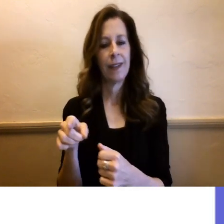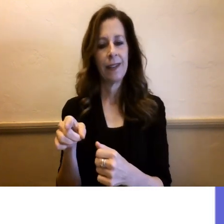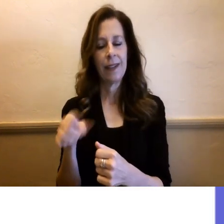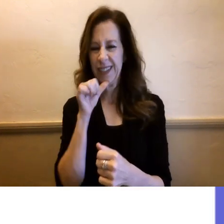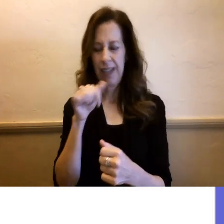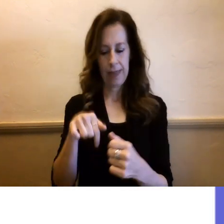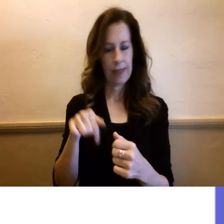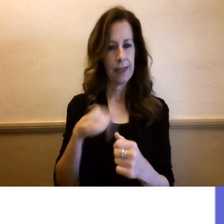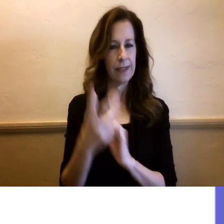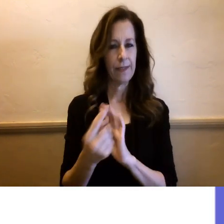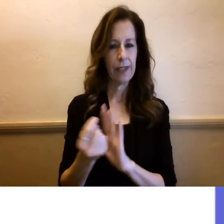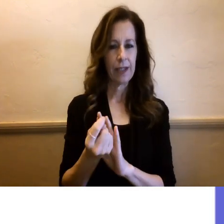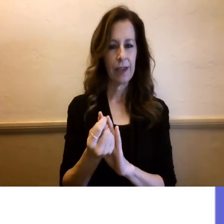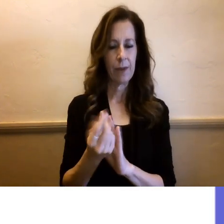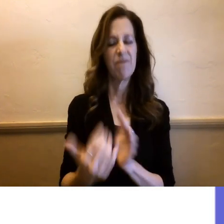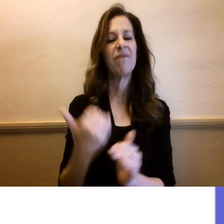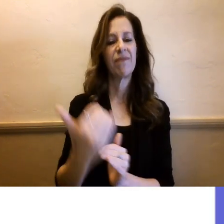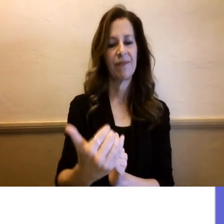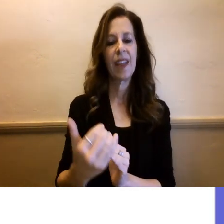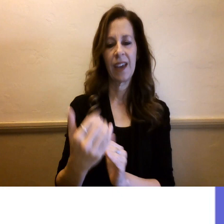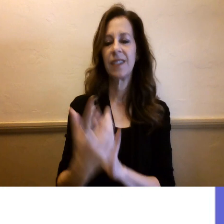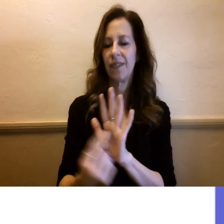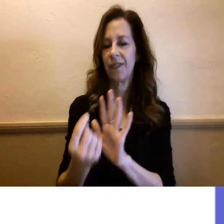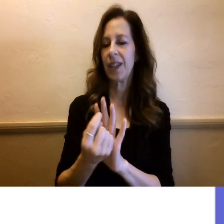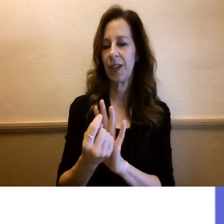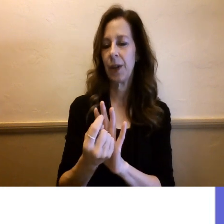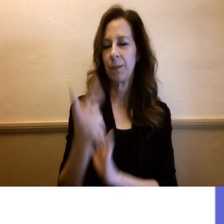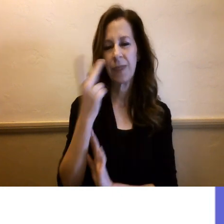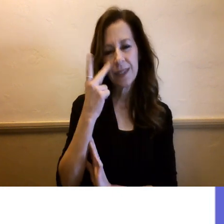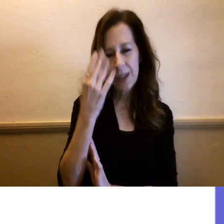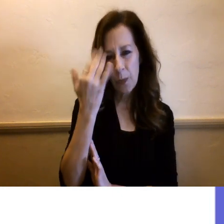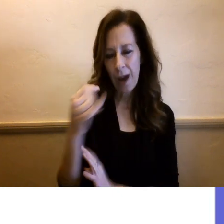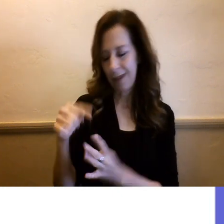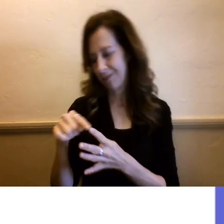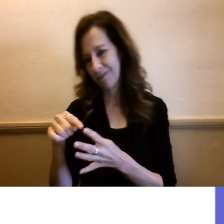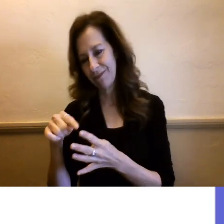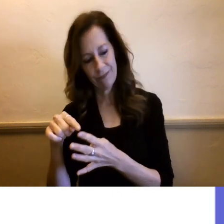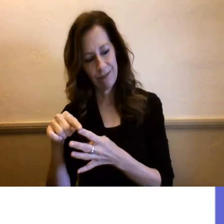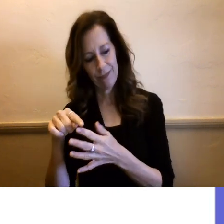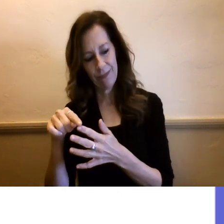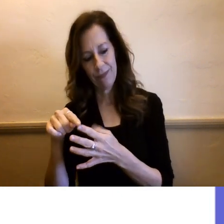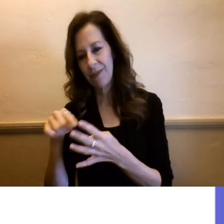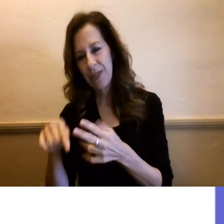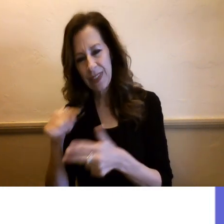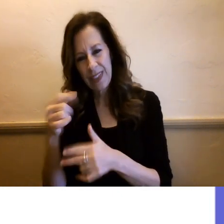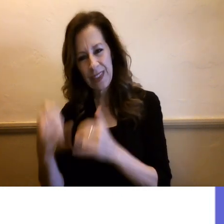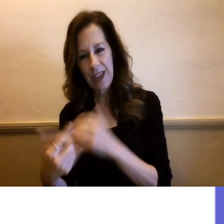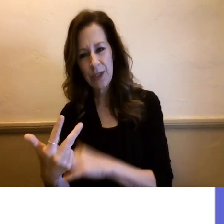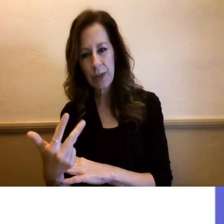If not in this video, we'll find out in the next video why that's so.